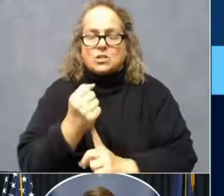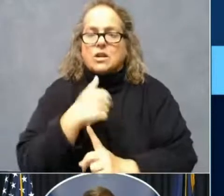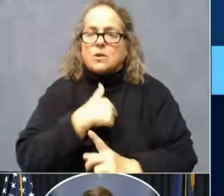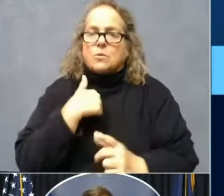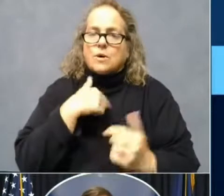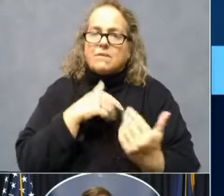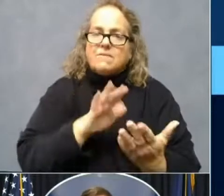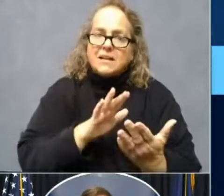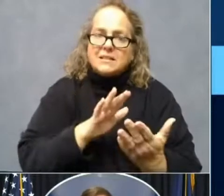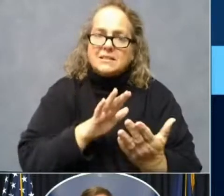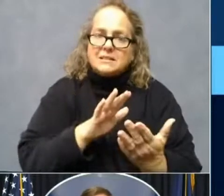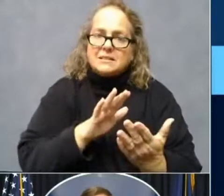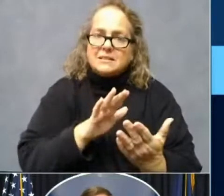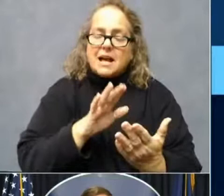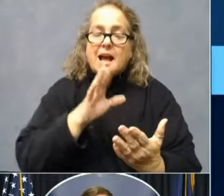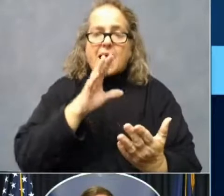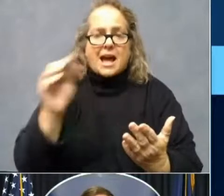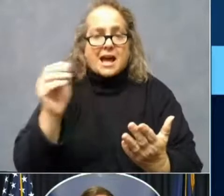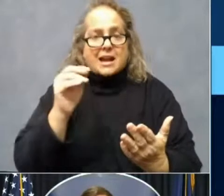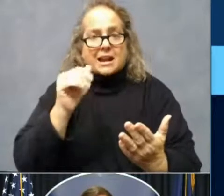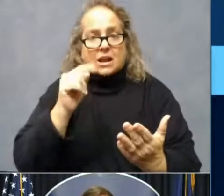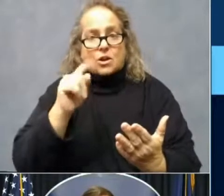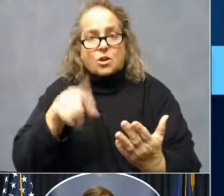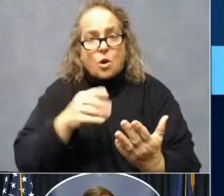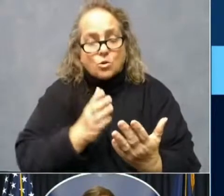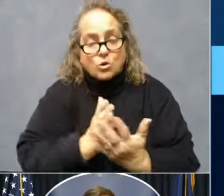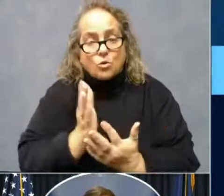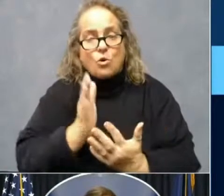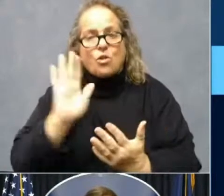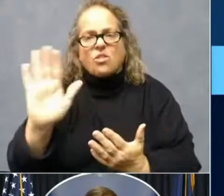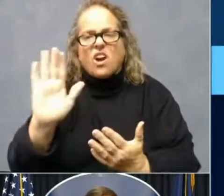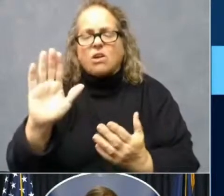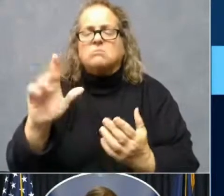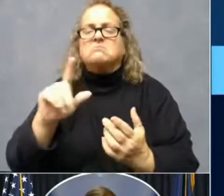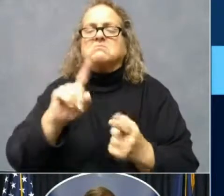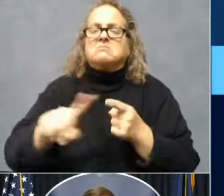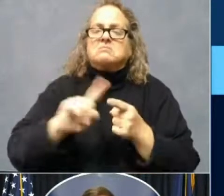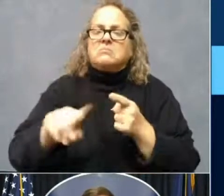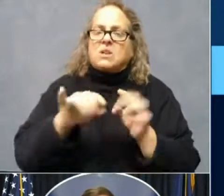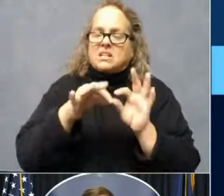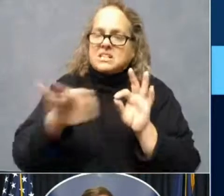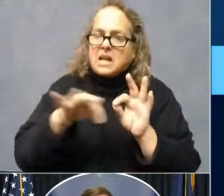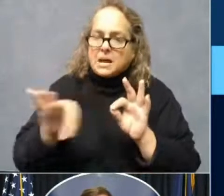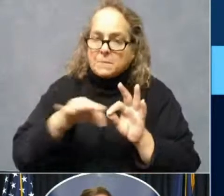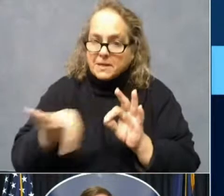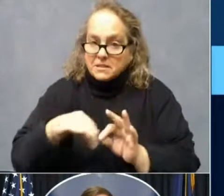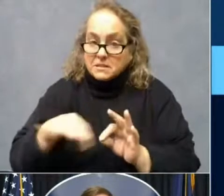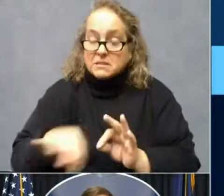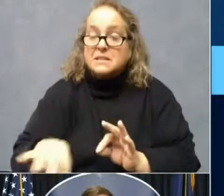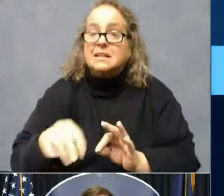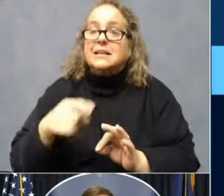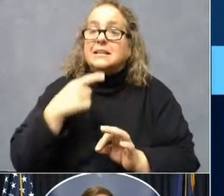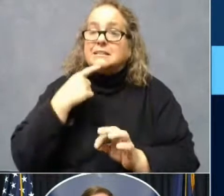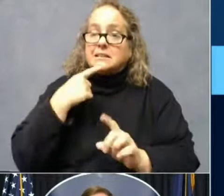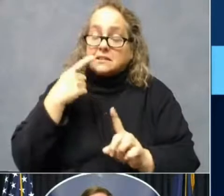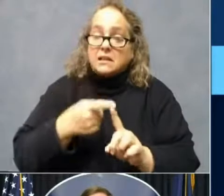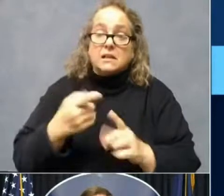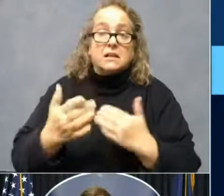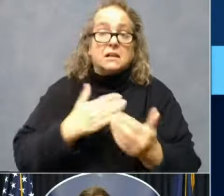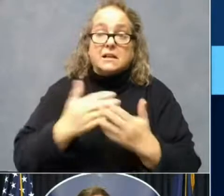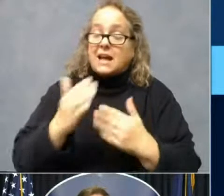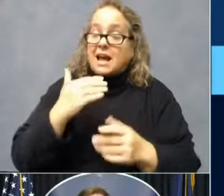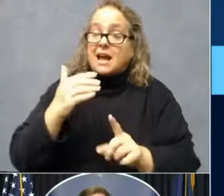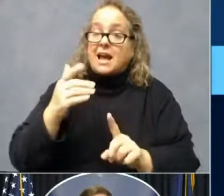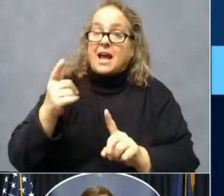through in their amicus brief a number of the statements that have been pointed out from whether it's the head of the CDC or others. And